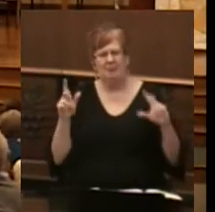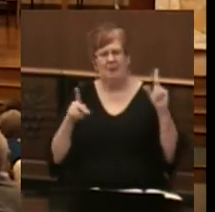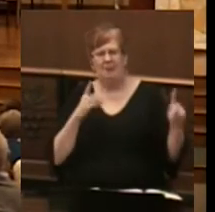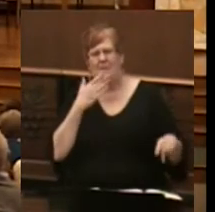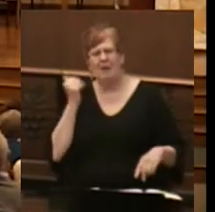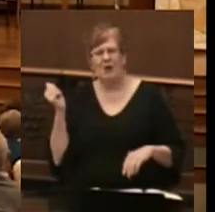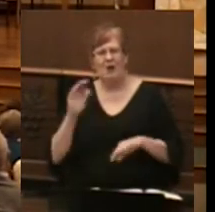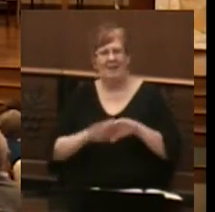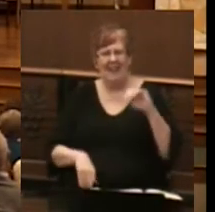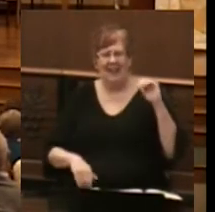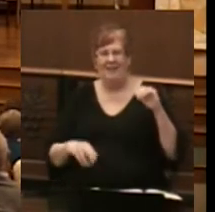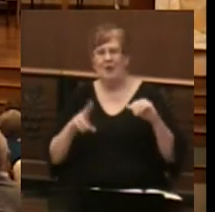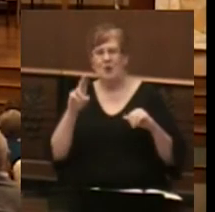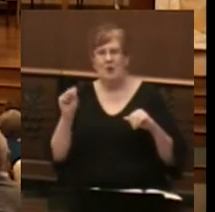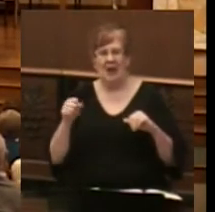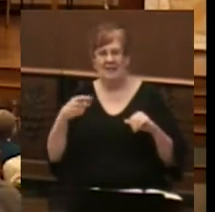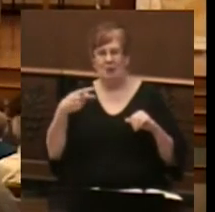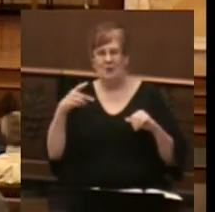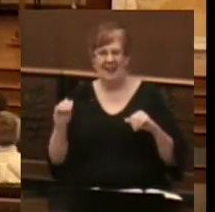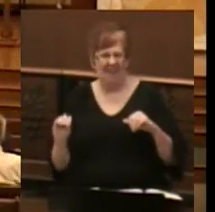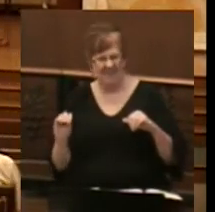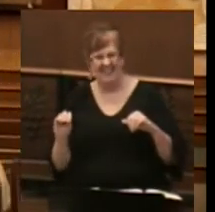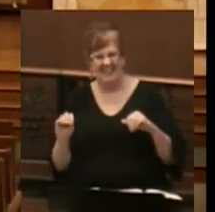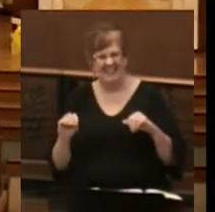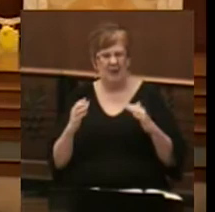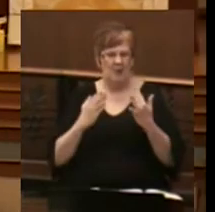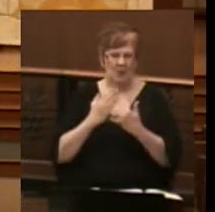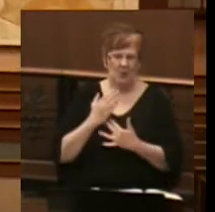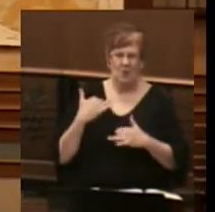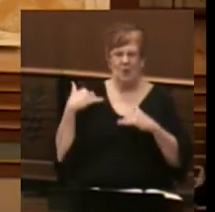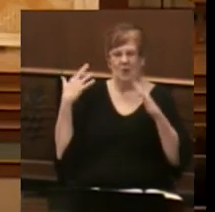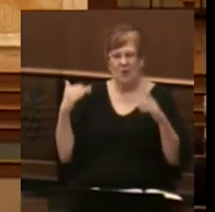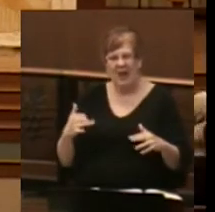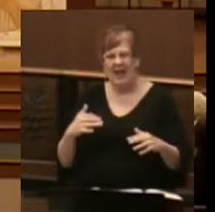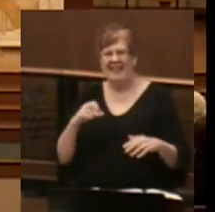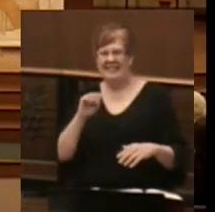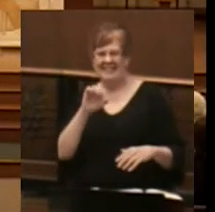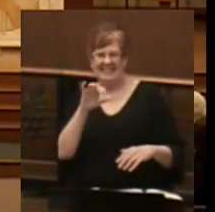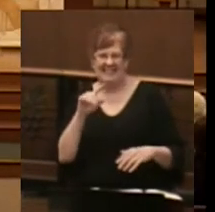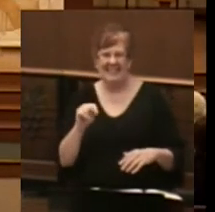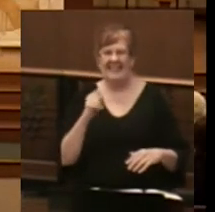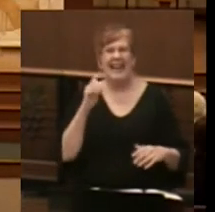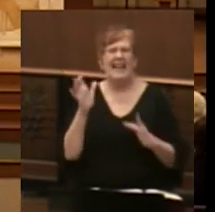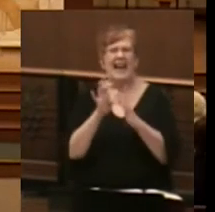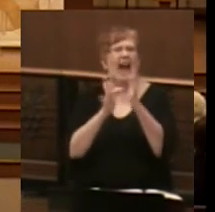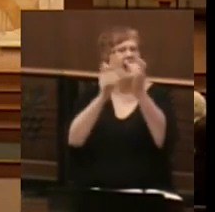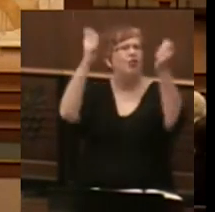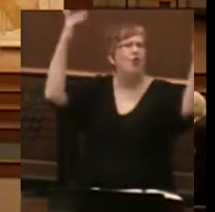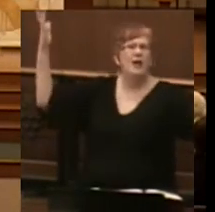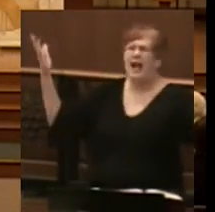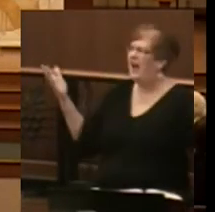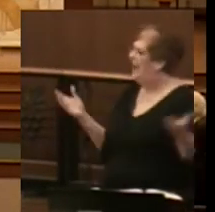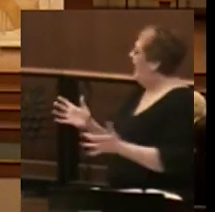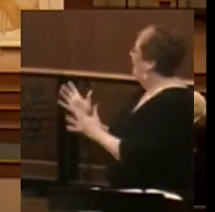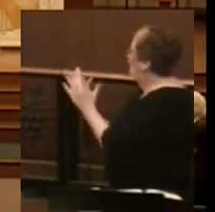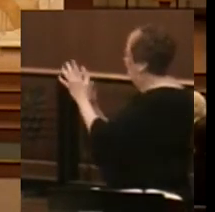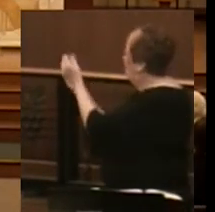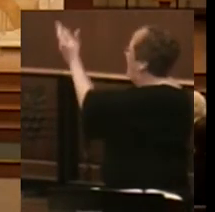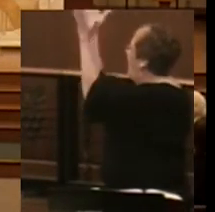U.S. Post Office delivers through snow, rain, sleet, and ice. I mean, that is Jesus. Can I get a Honolulu to that?